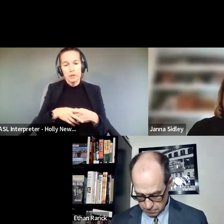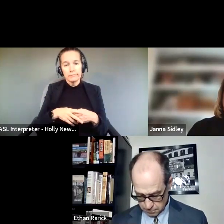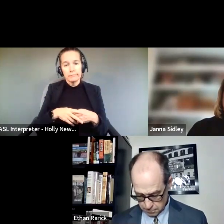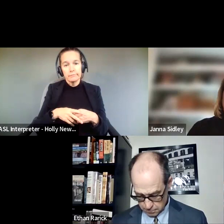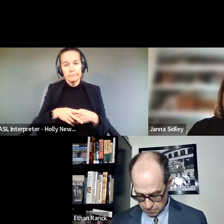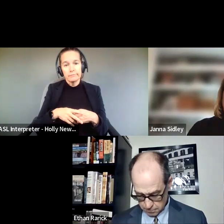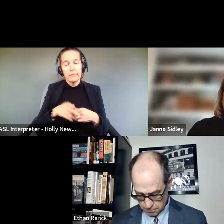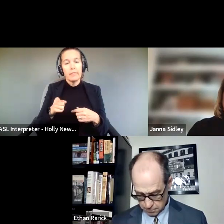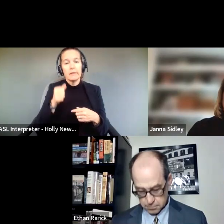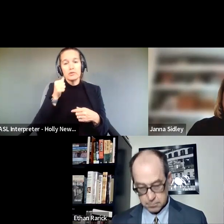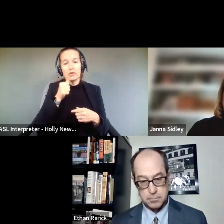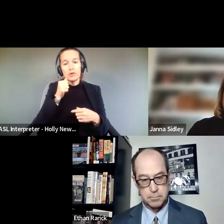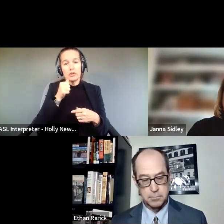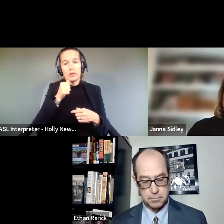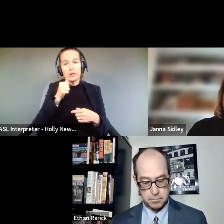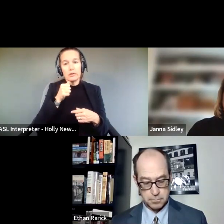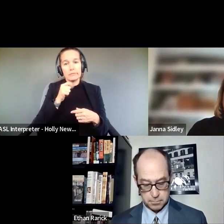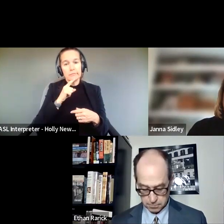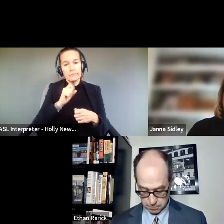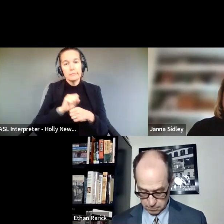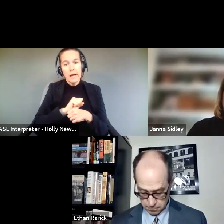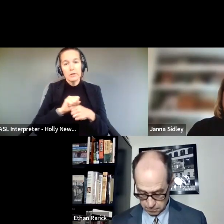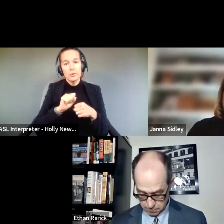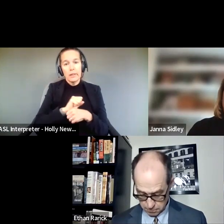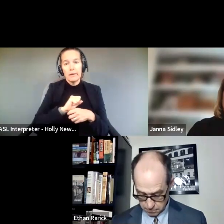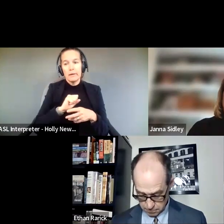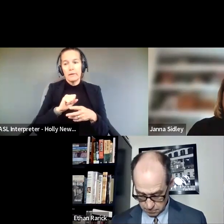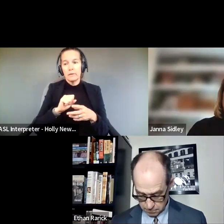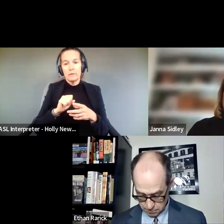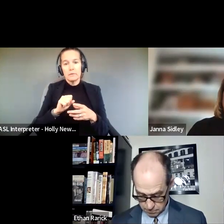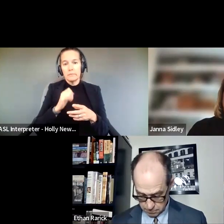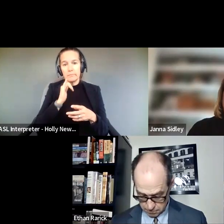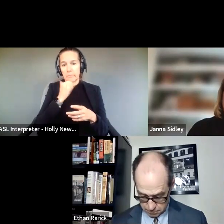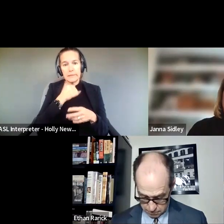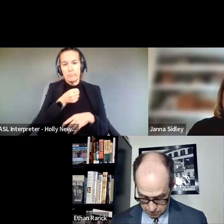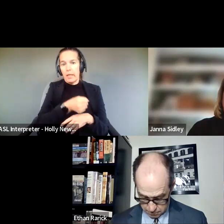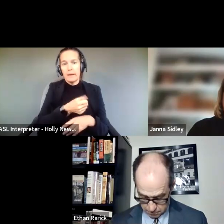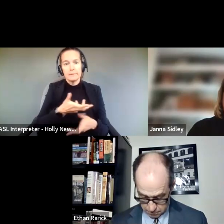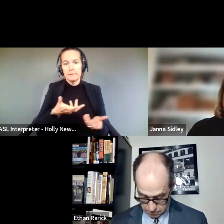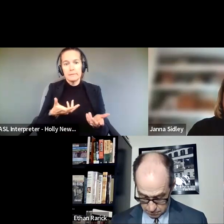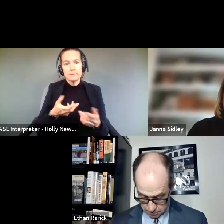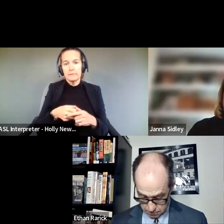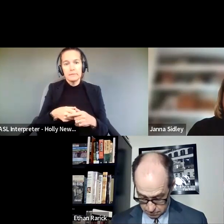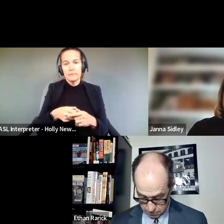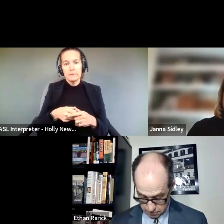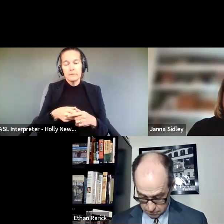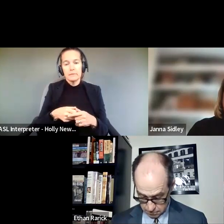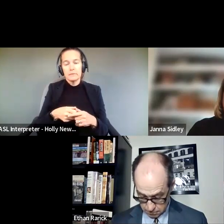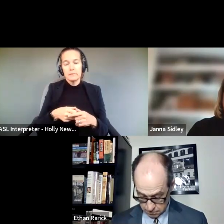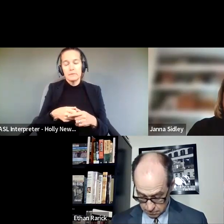girl is actually misplaced because she should be at SOS anyway, because she has